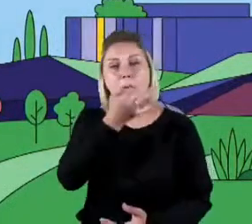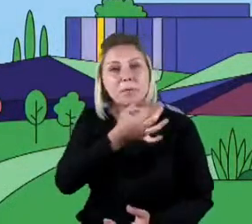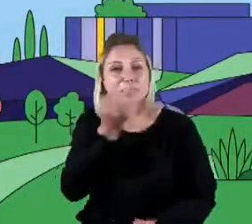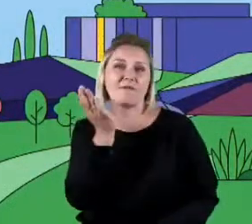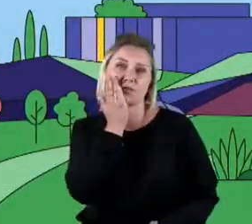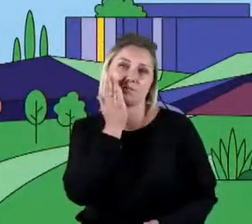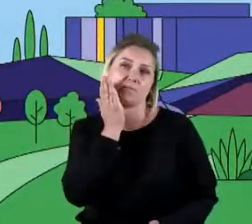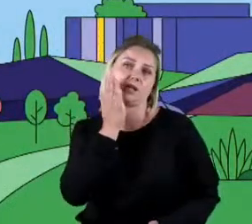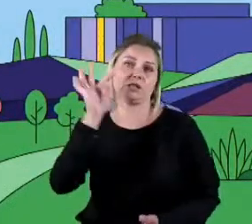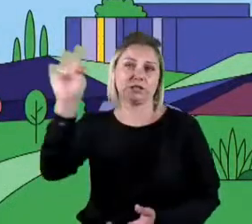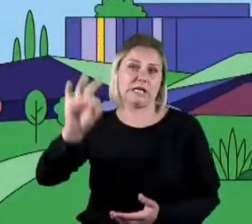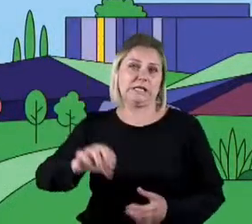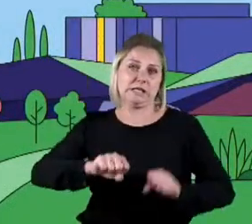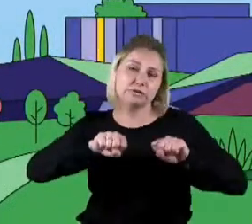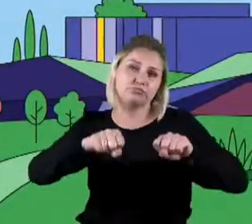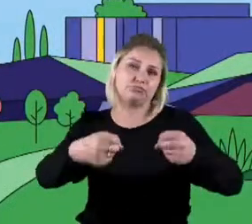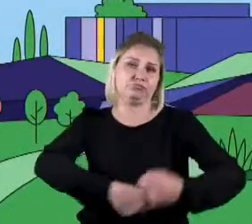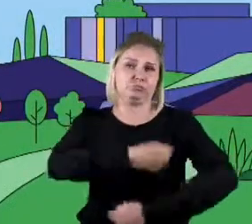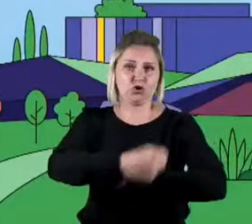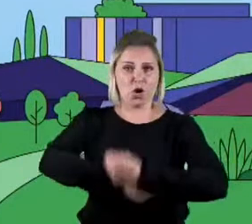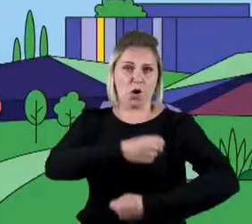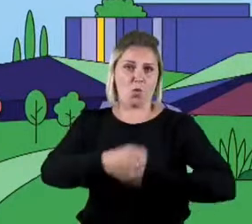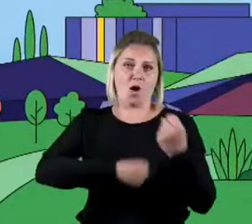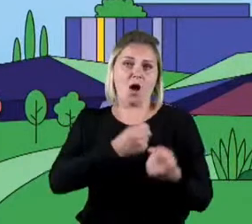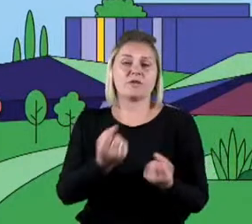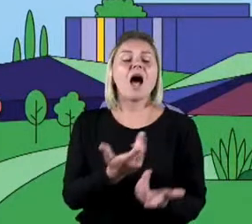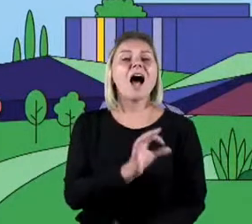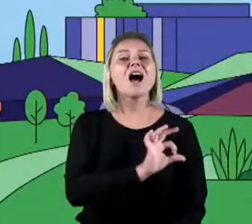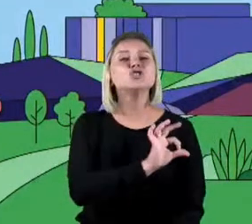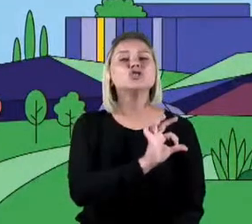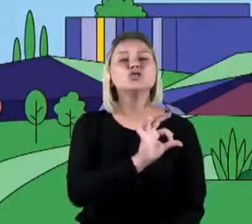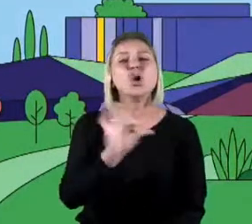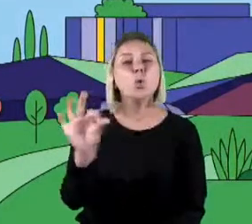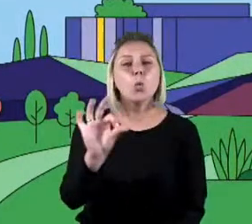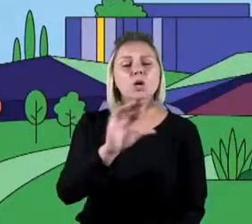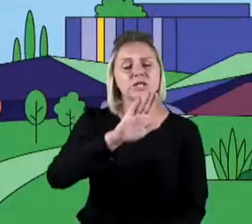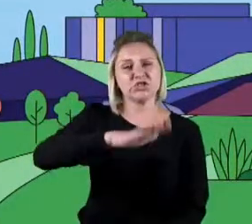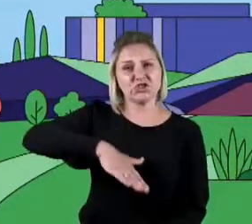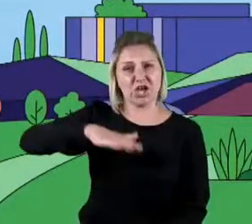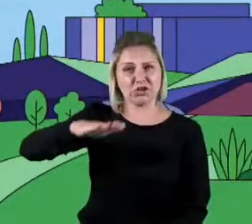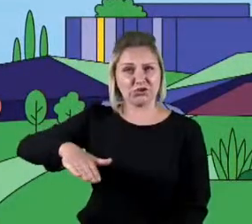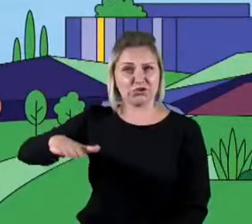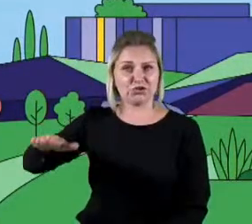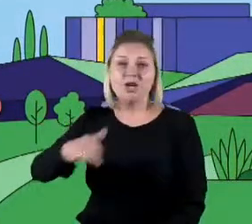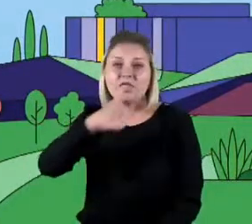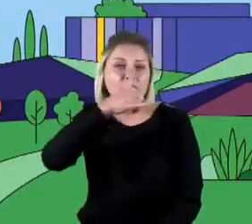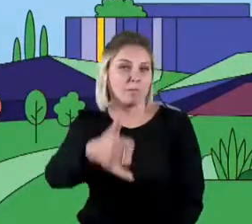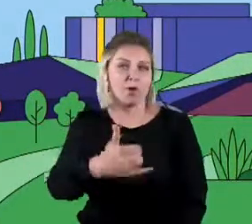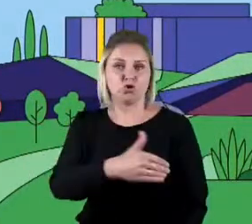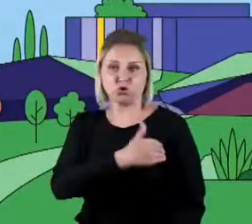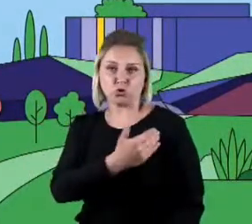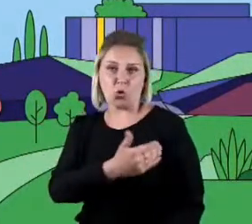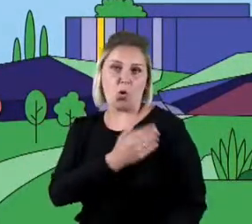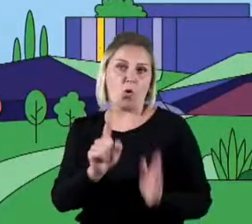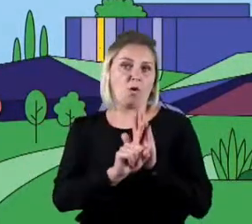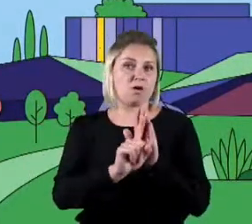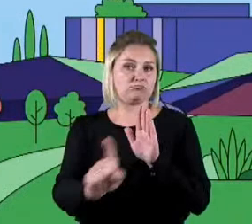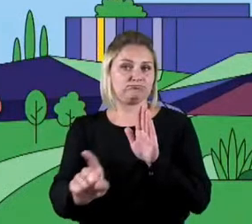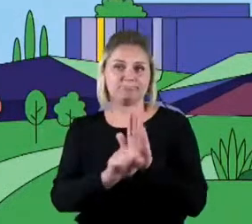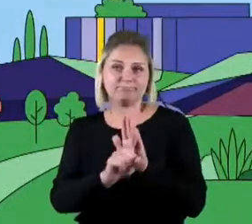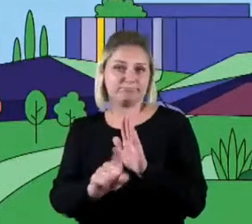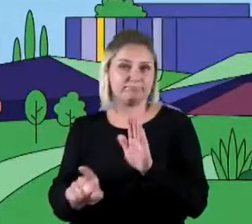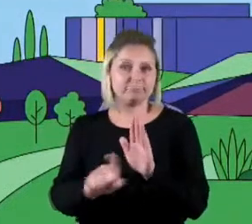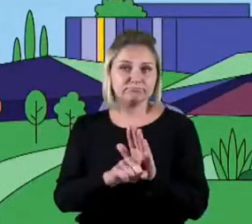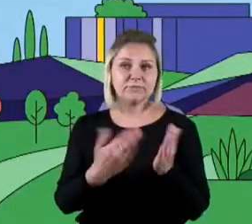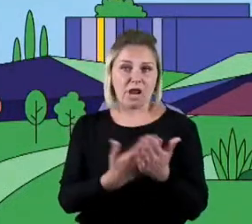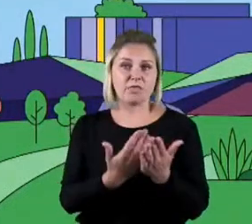their activities, especially for the children that cannot attend school. We have to have an online